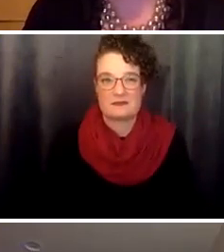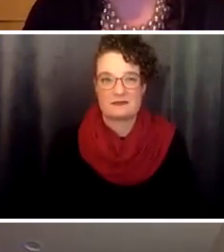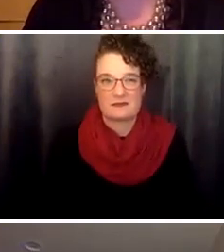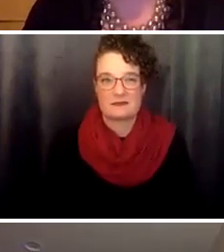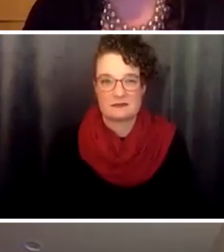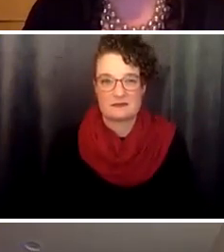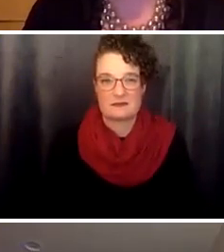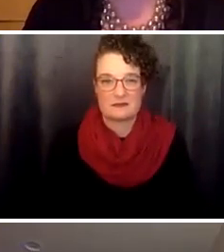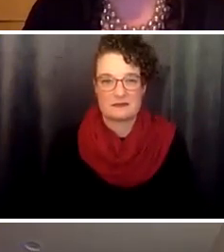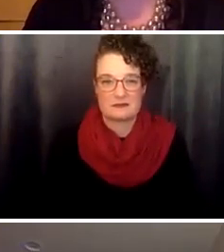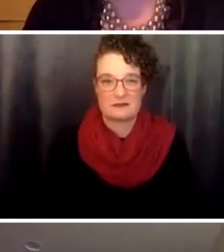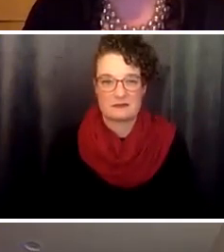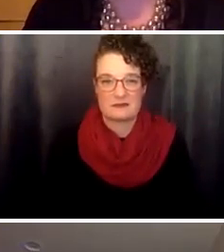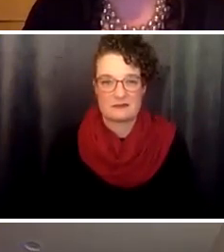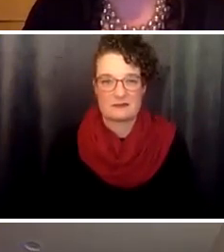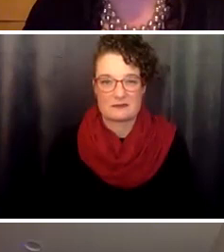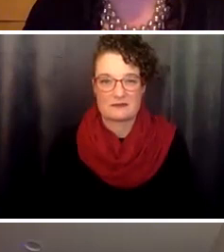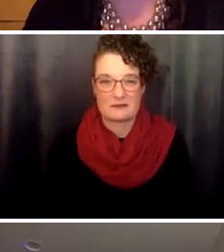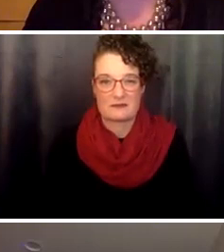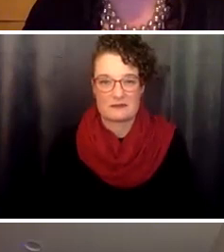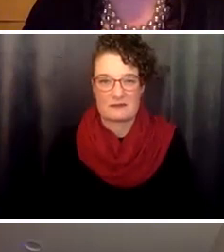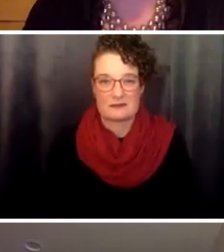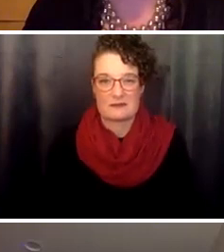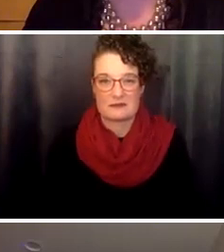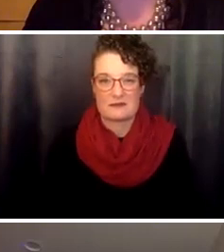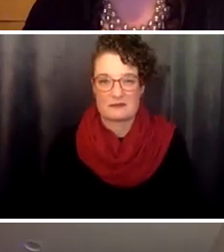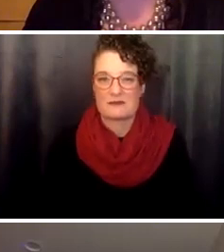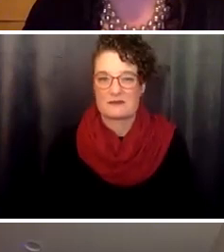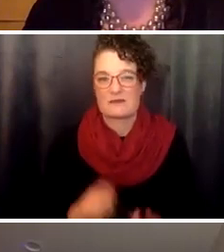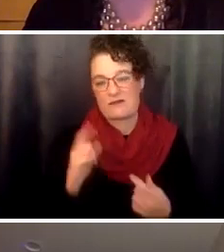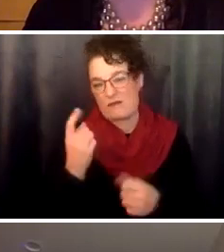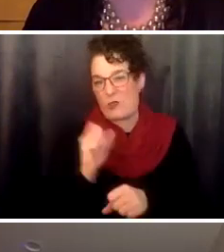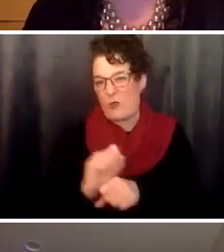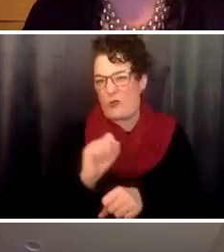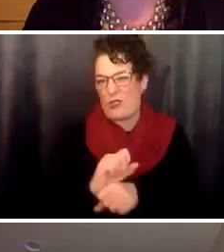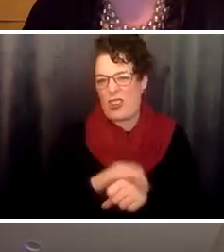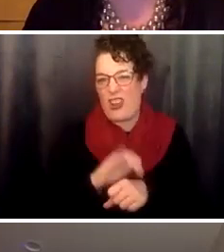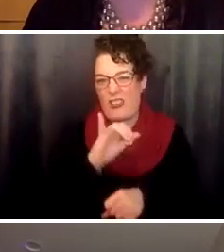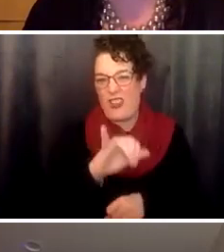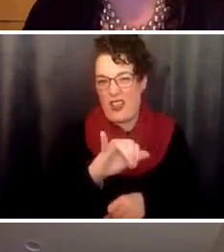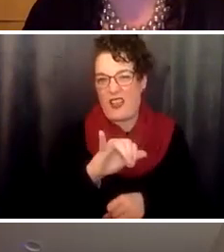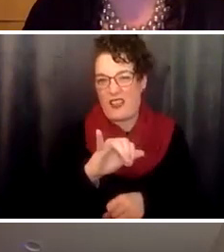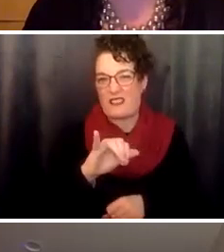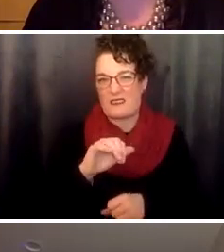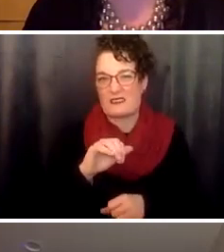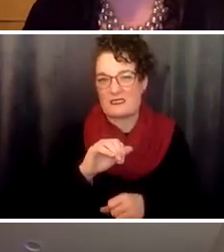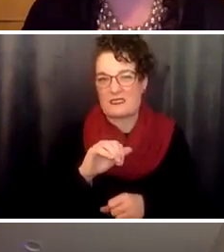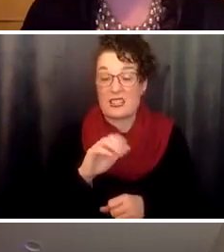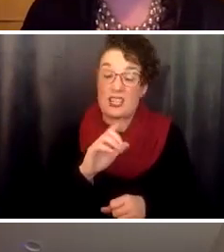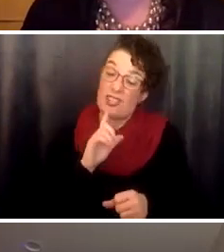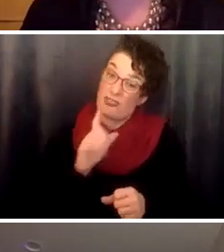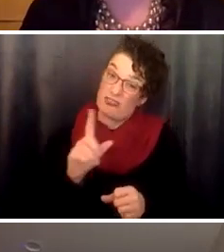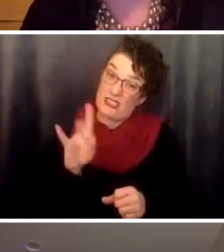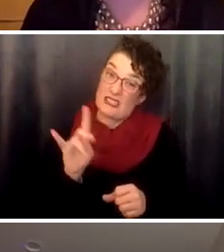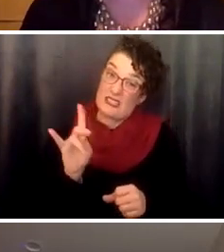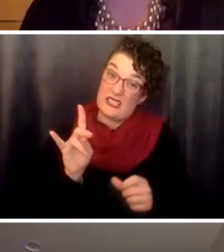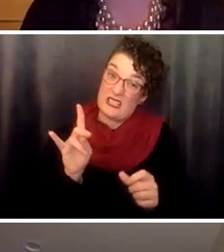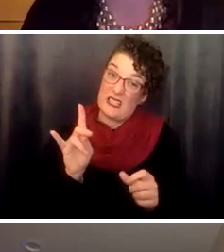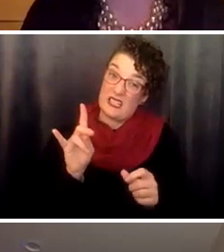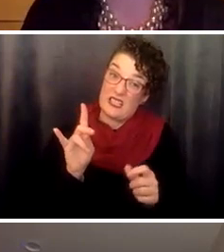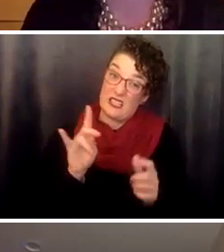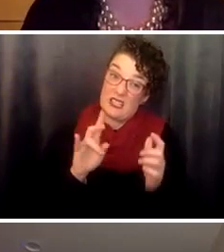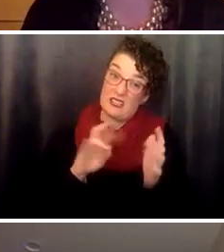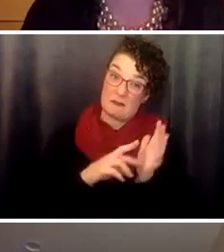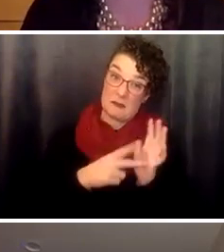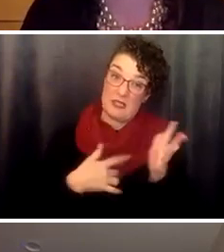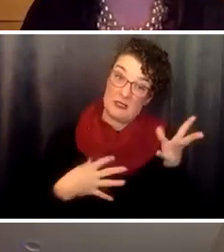And it's really just, and just working on this really gave me a lot of time to reflect because it takes me a